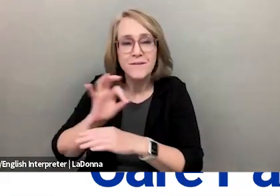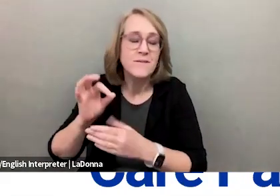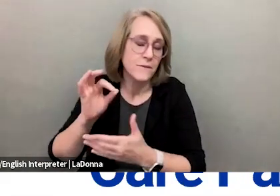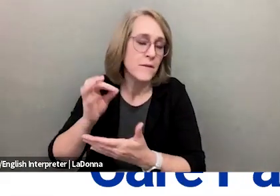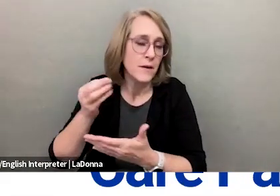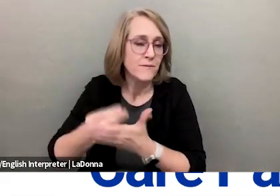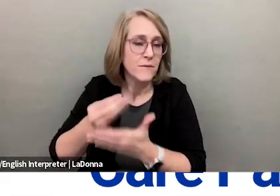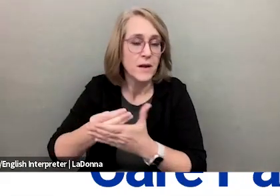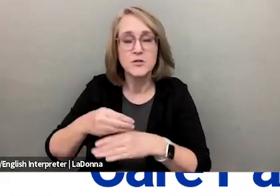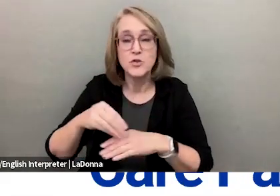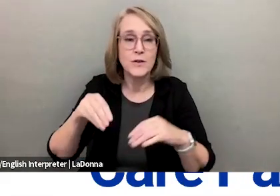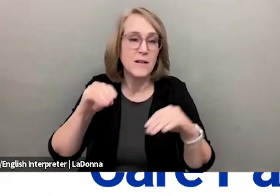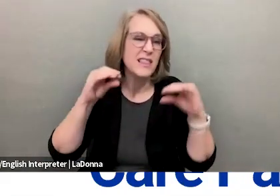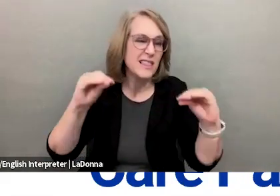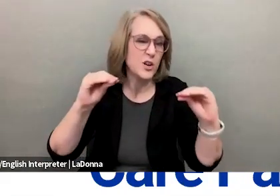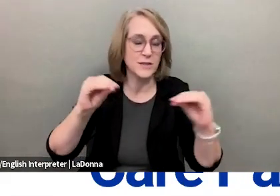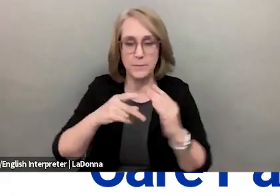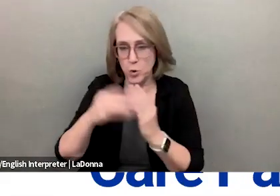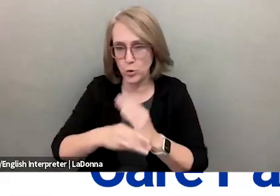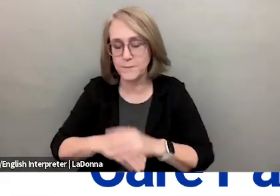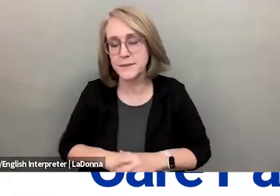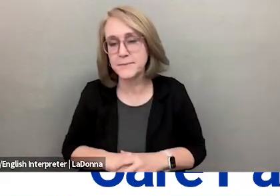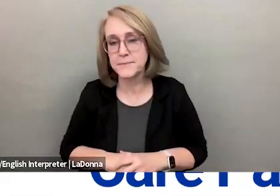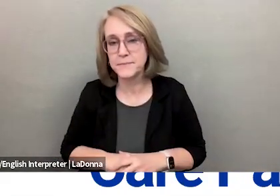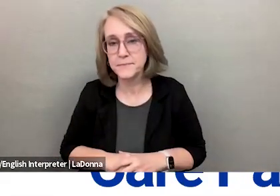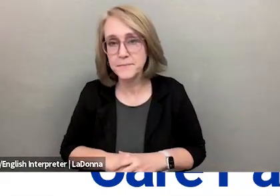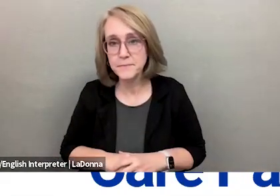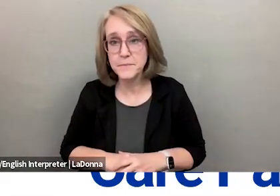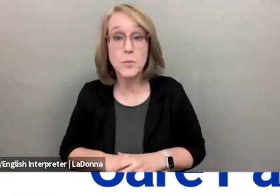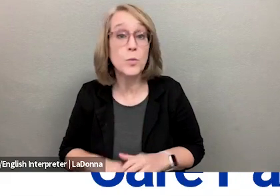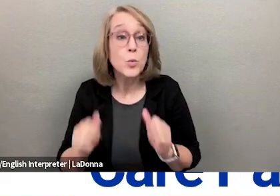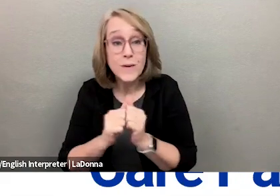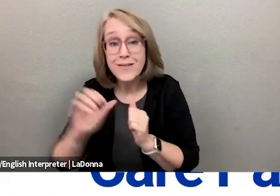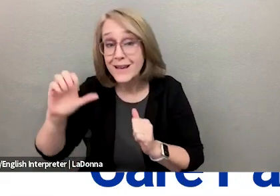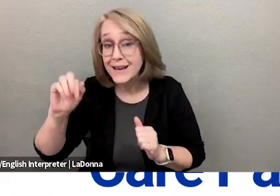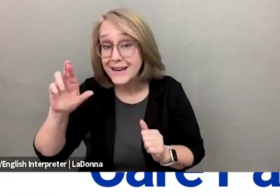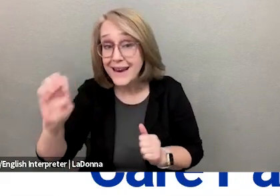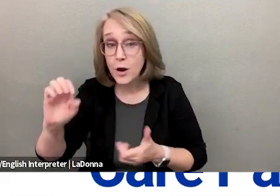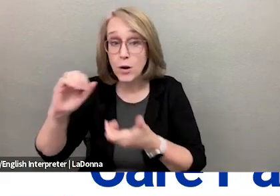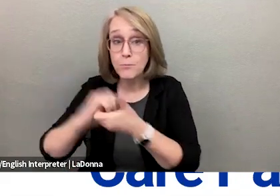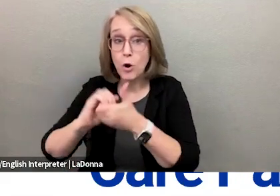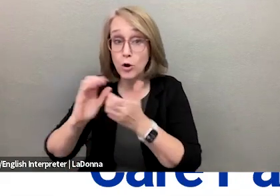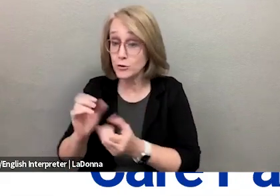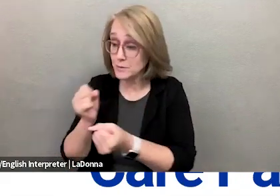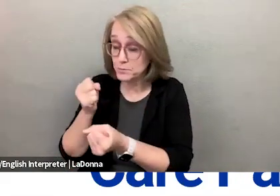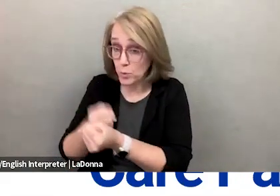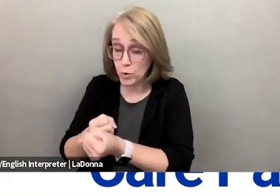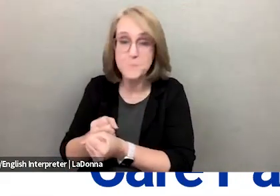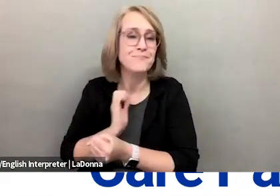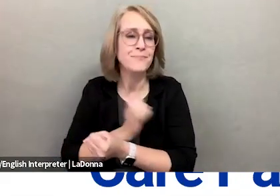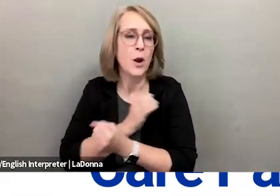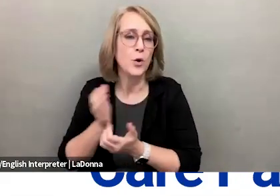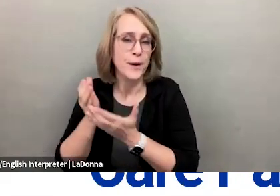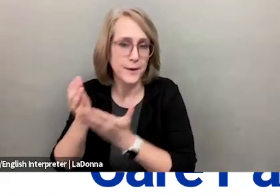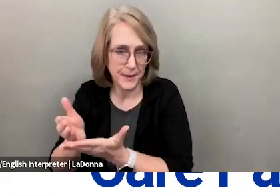In regards to the second pillar, which is about care partnership support, here federal leaders could pilot projects that improve communication